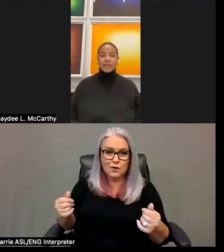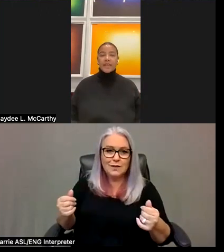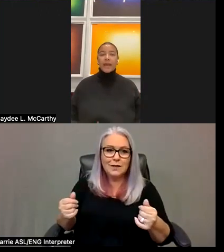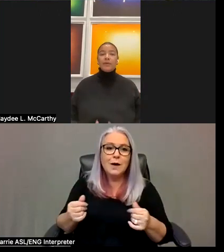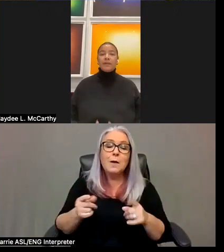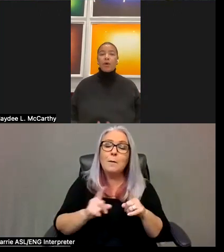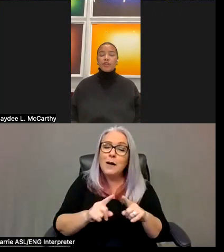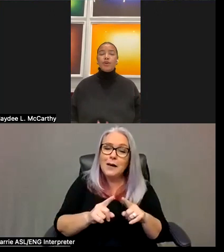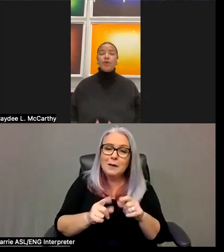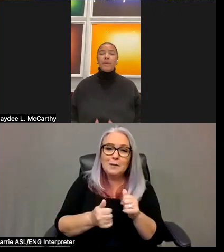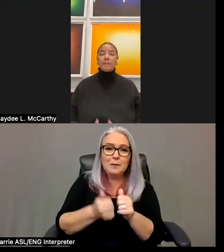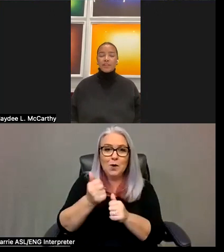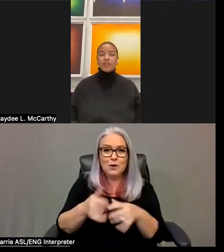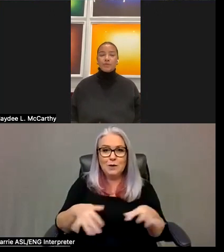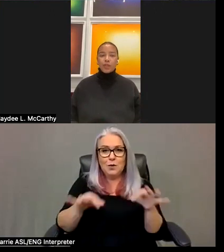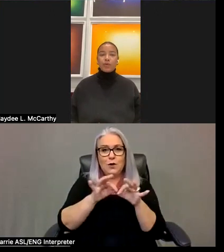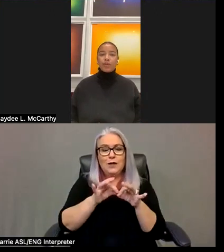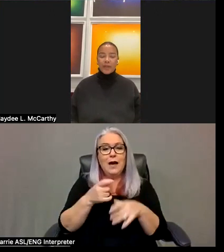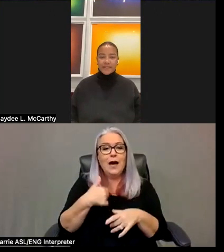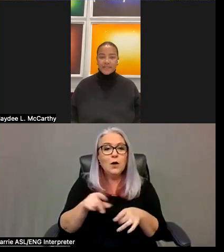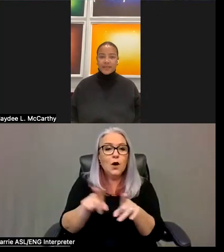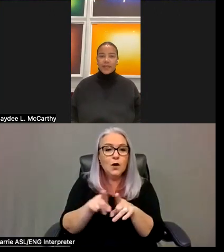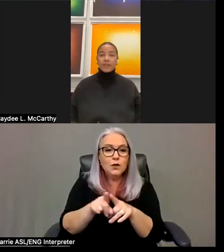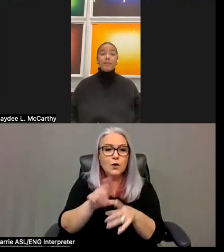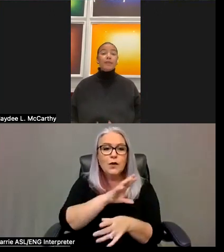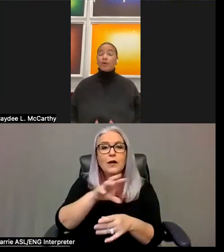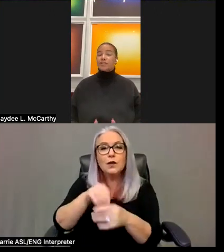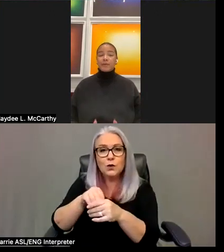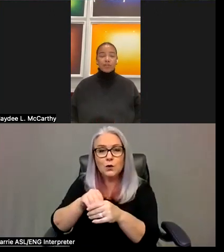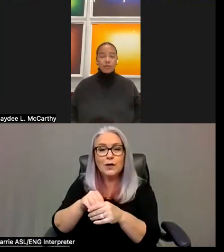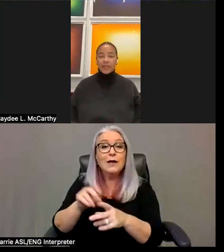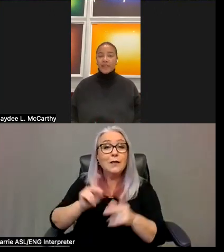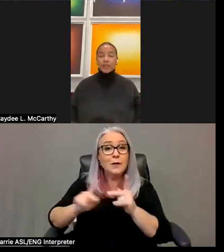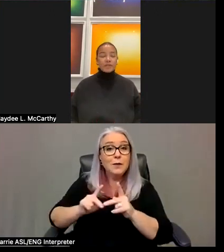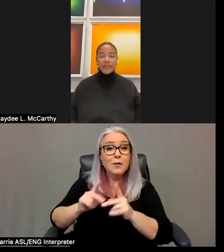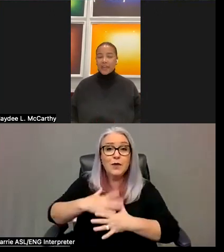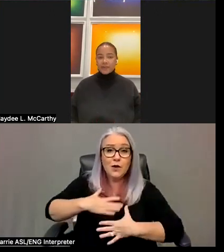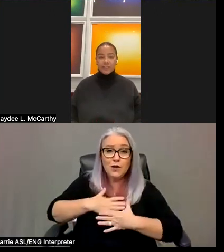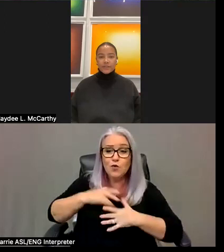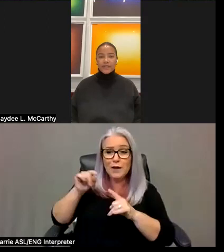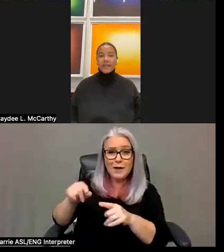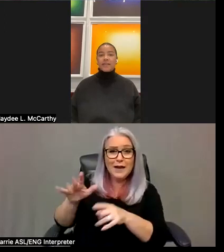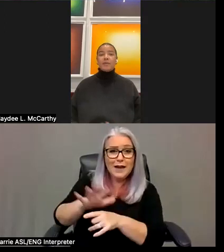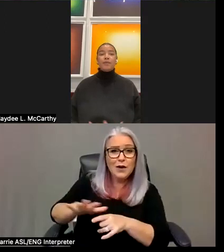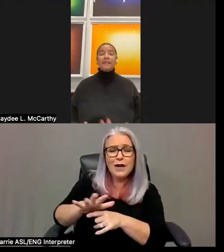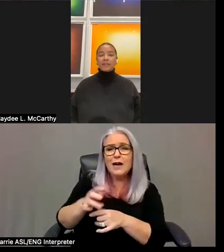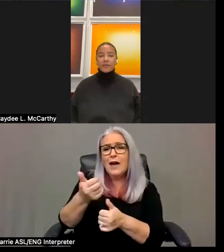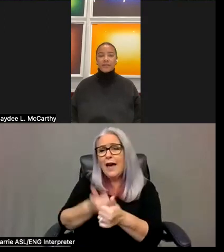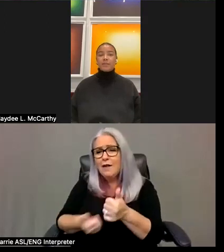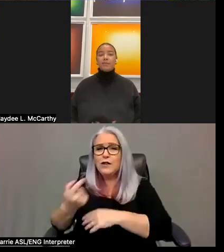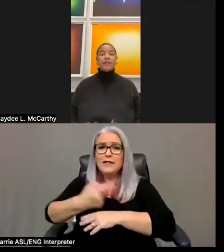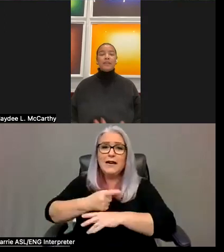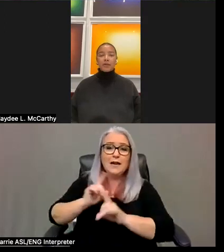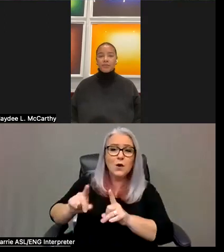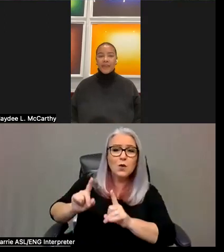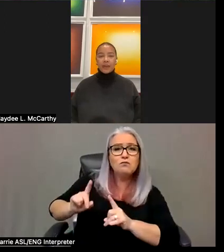would do is I would also make sure to include the residents, the people that are going to be enjoying it and using it every single day, the people that live with it,